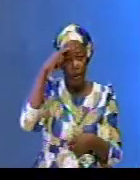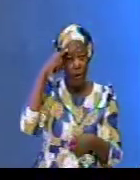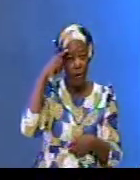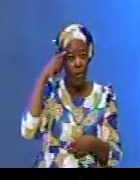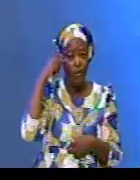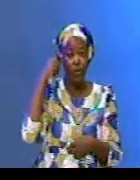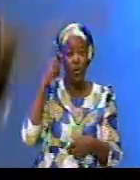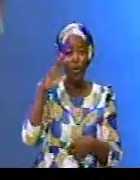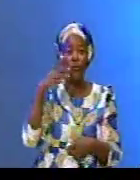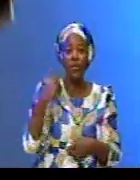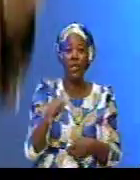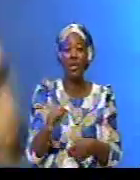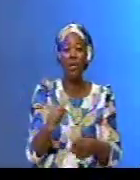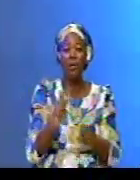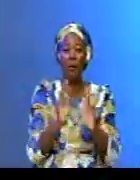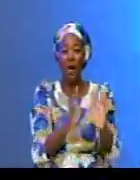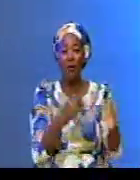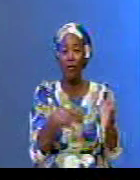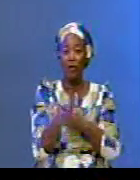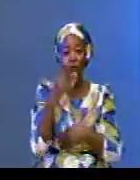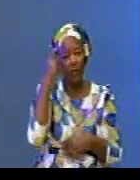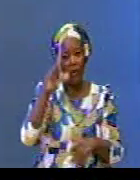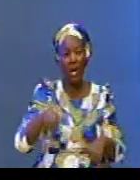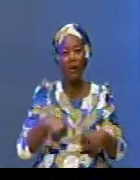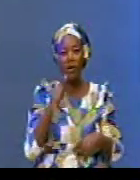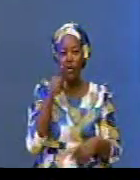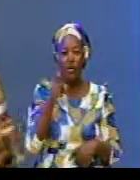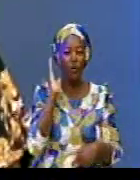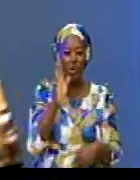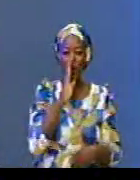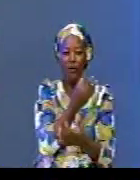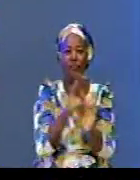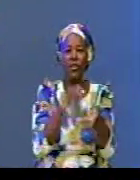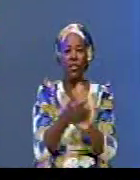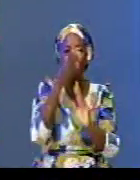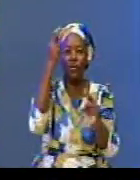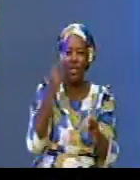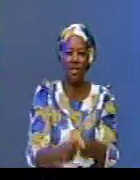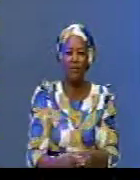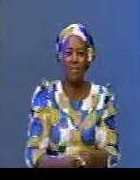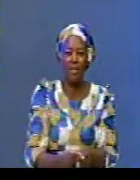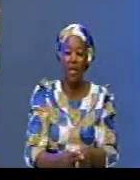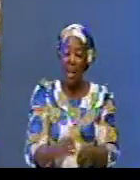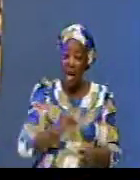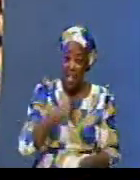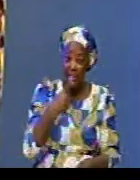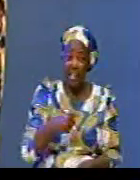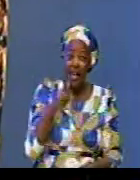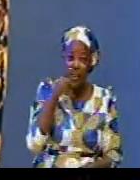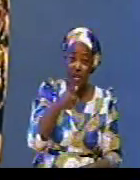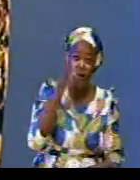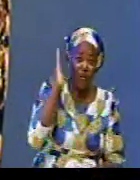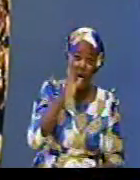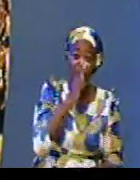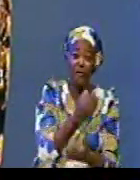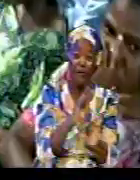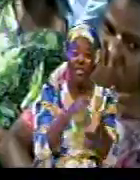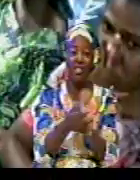enemy. And then, because of the grace of God in your life, you will be